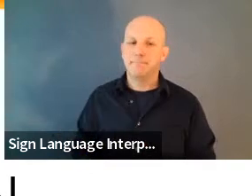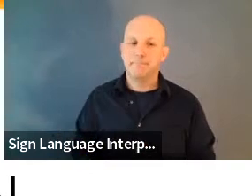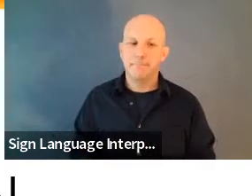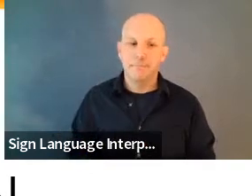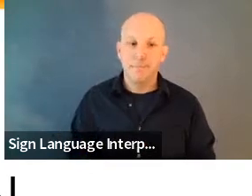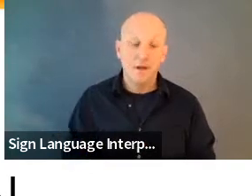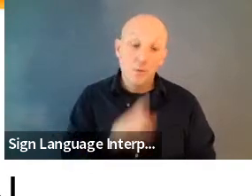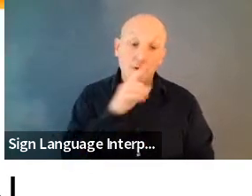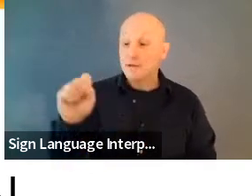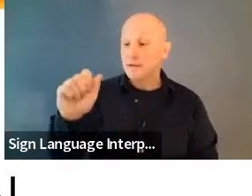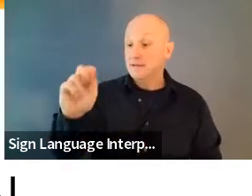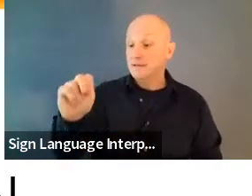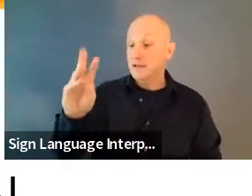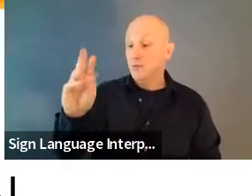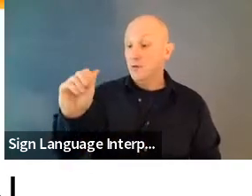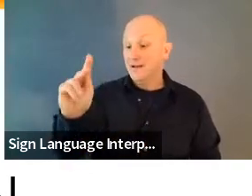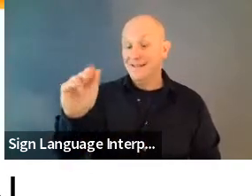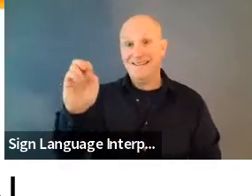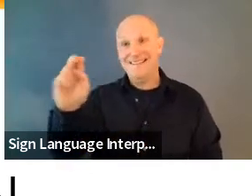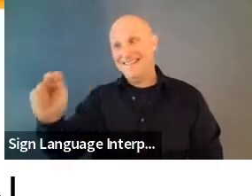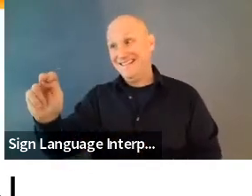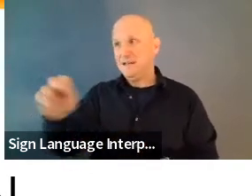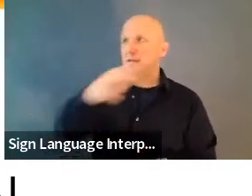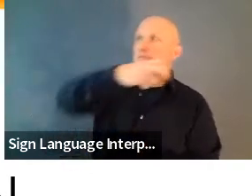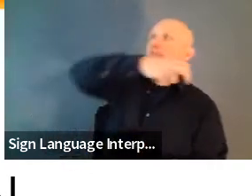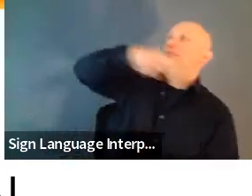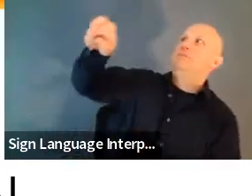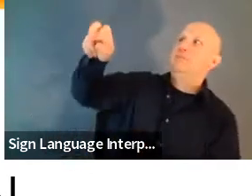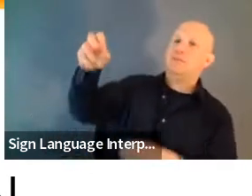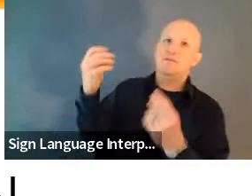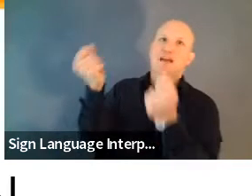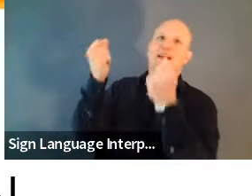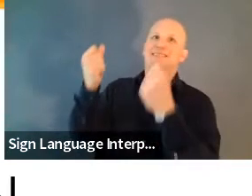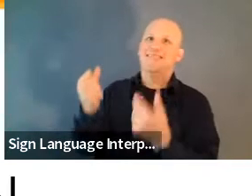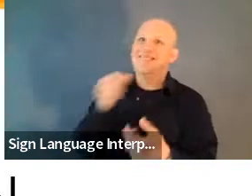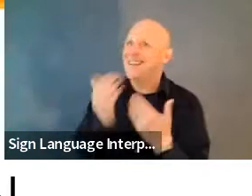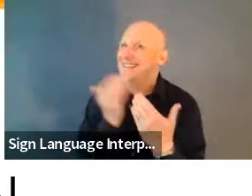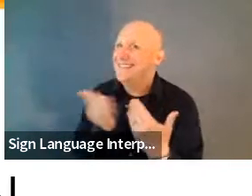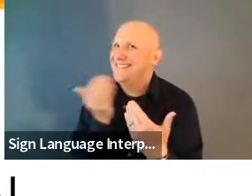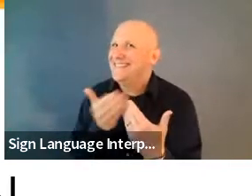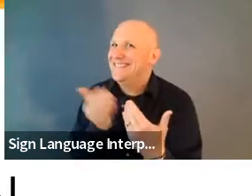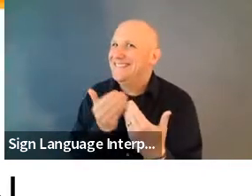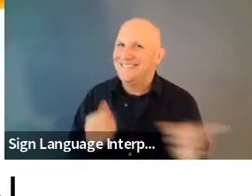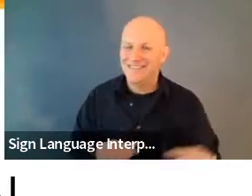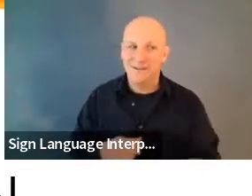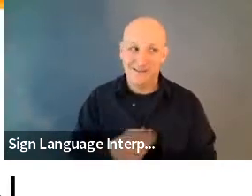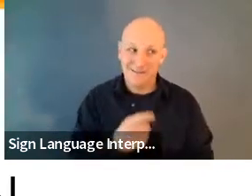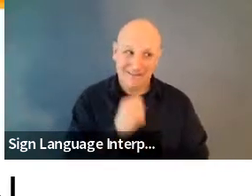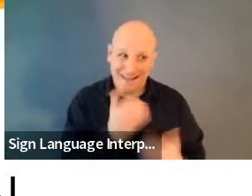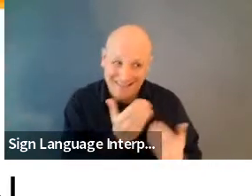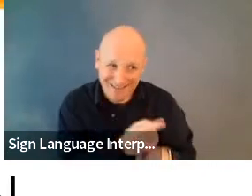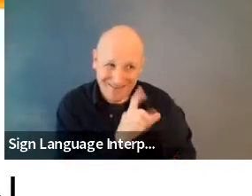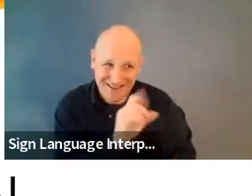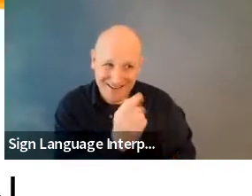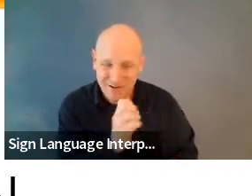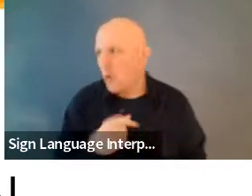in, that's not as easy, I think, as Logan makes it sound, right, Logan? I mean, if you don't have a bachelor's, right? So if